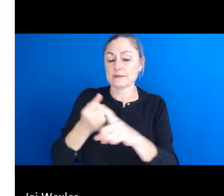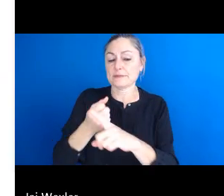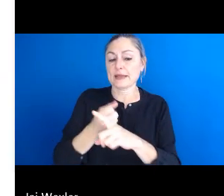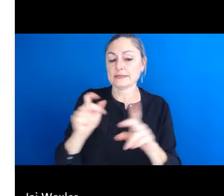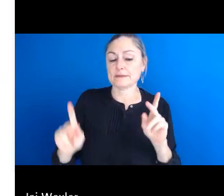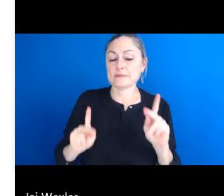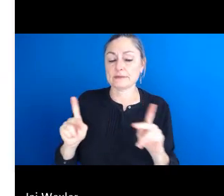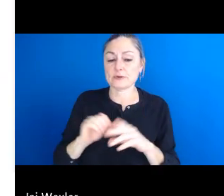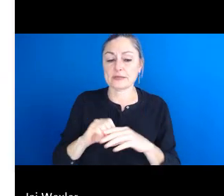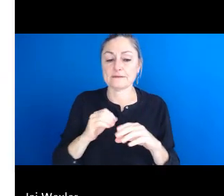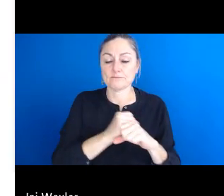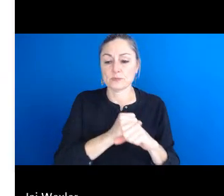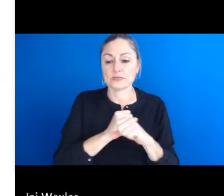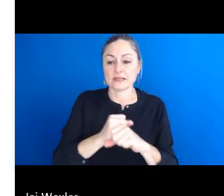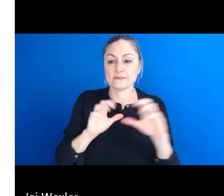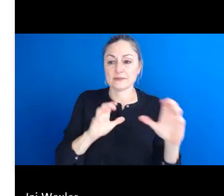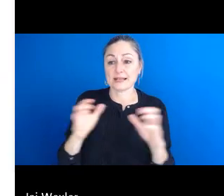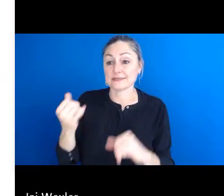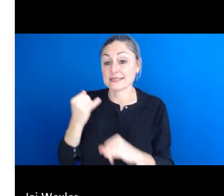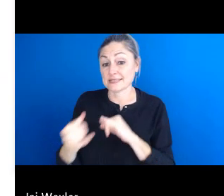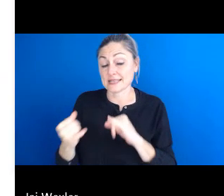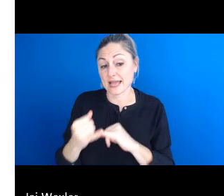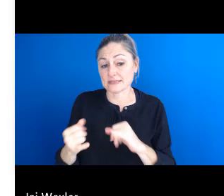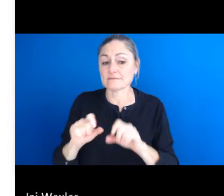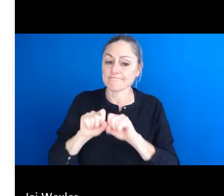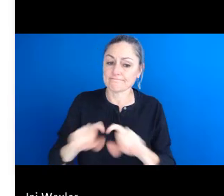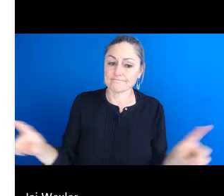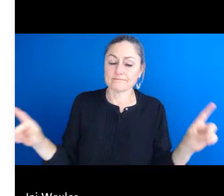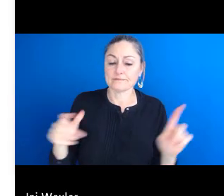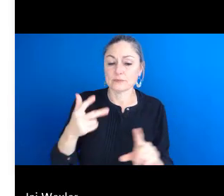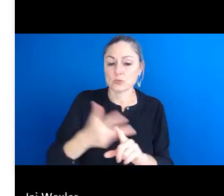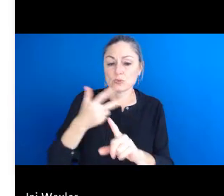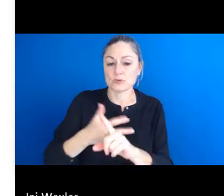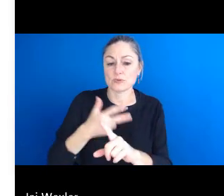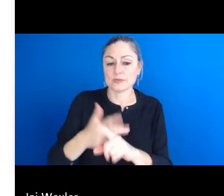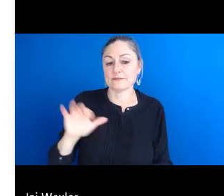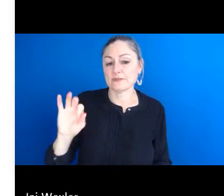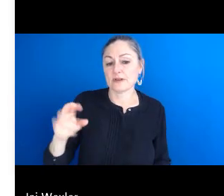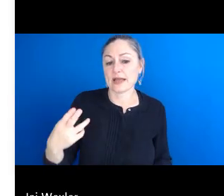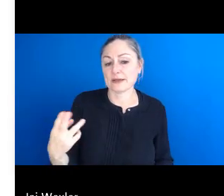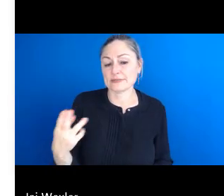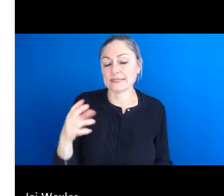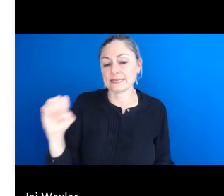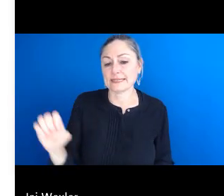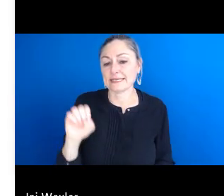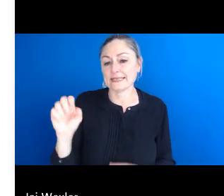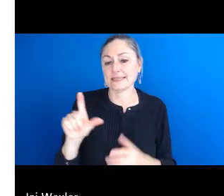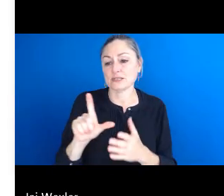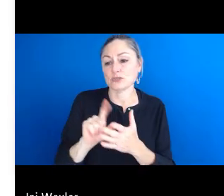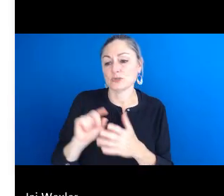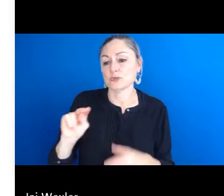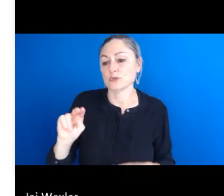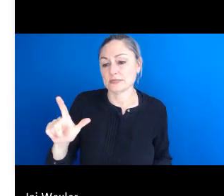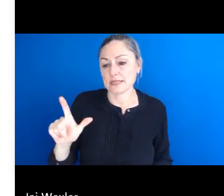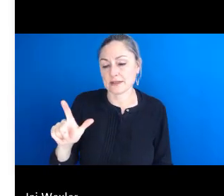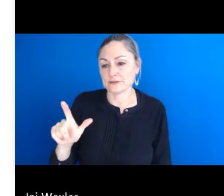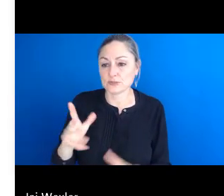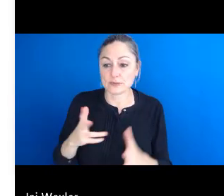protected classes. And lastly, we send out a quarterly fair housing e-newsletter to keep you in the loop